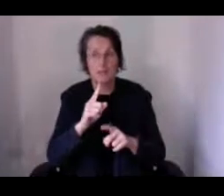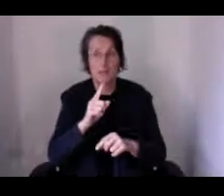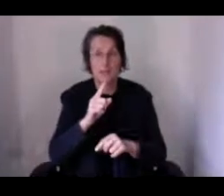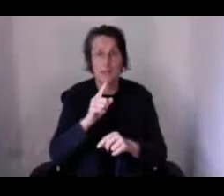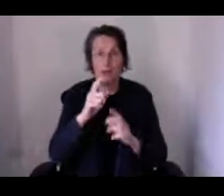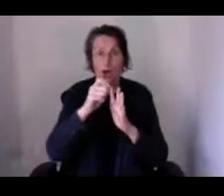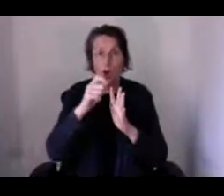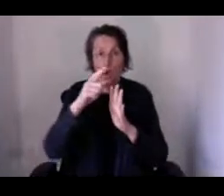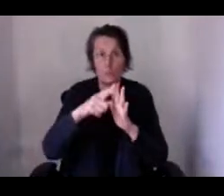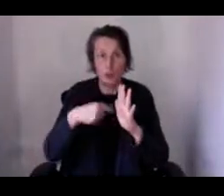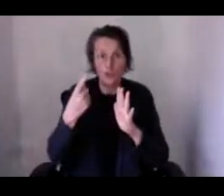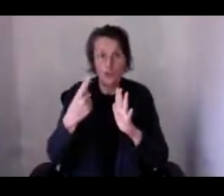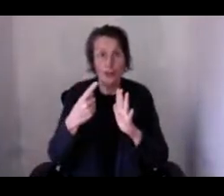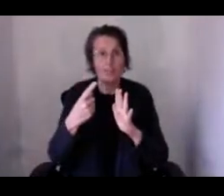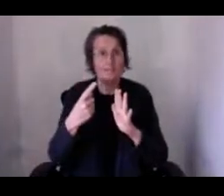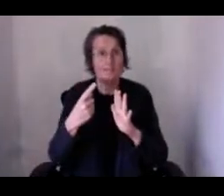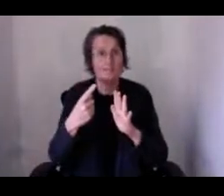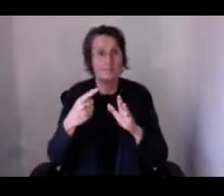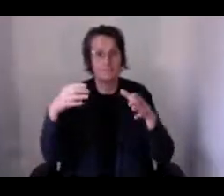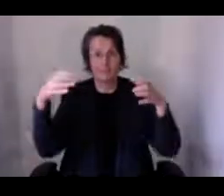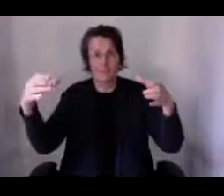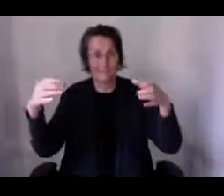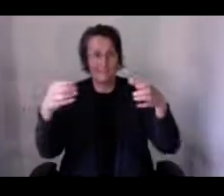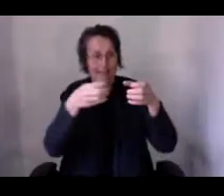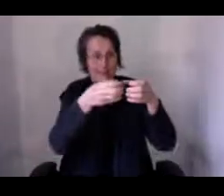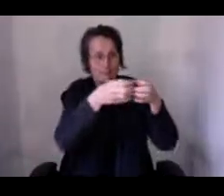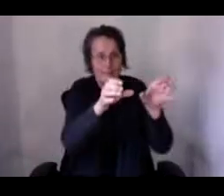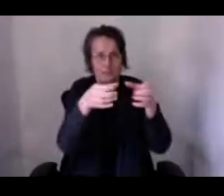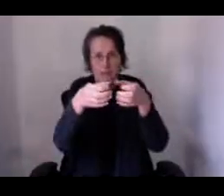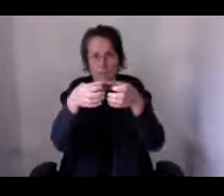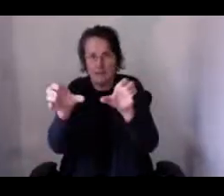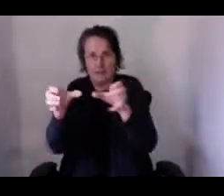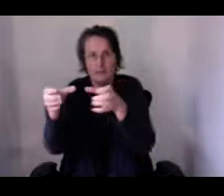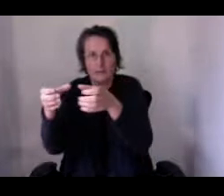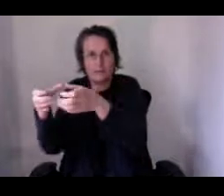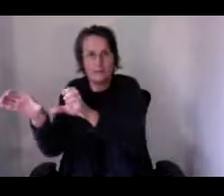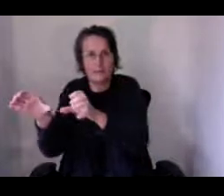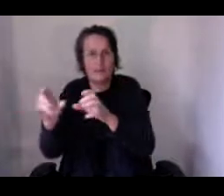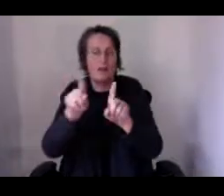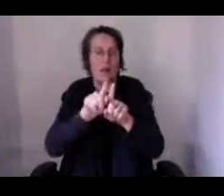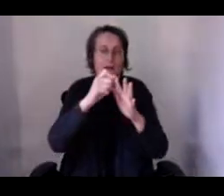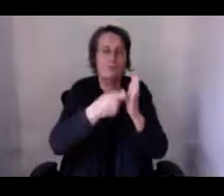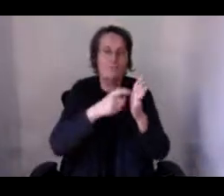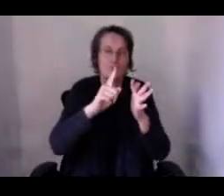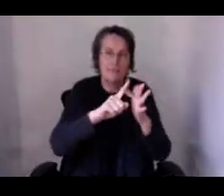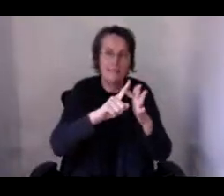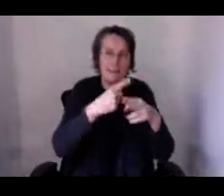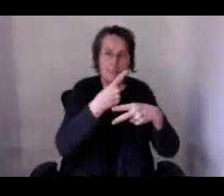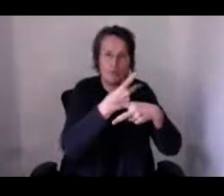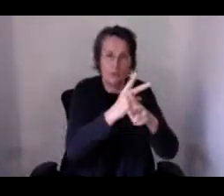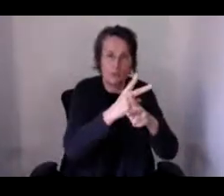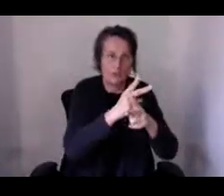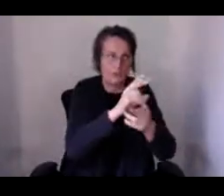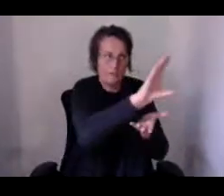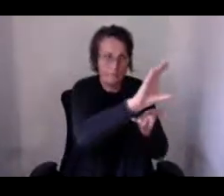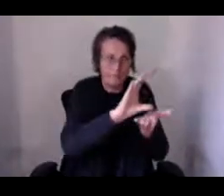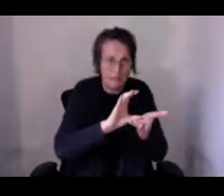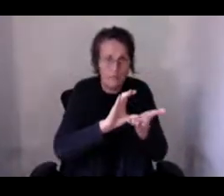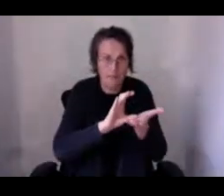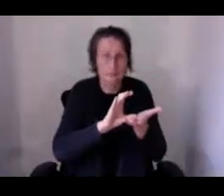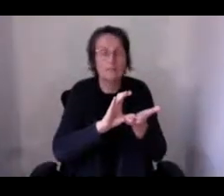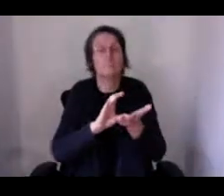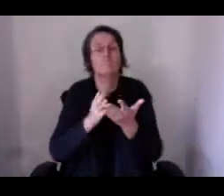into multiple components for funding? For example, pre-production and post-production. Yes, you can.